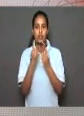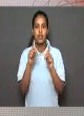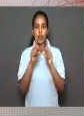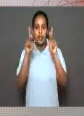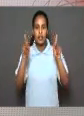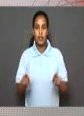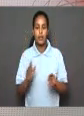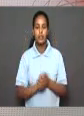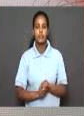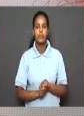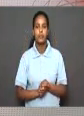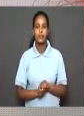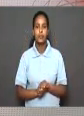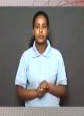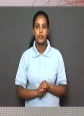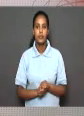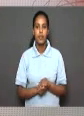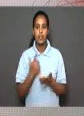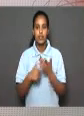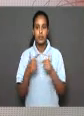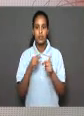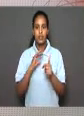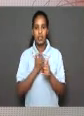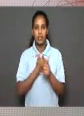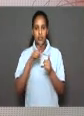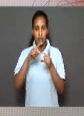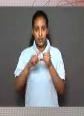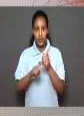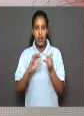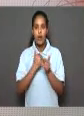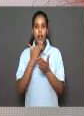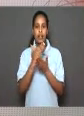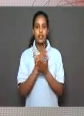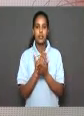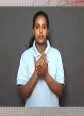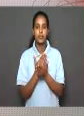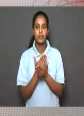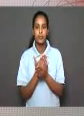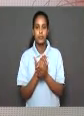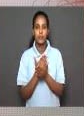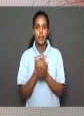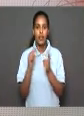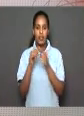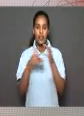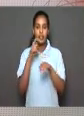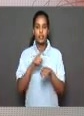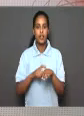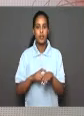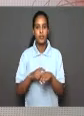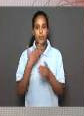of the periodic table. This brings us to the end of our lesson.